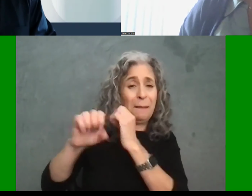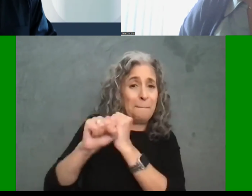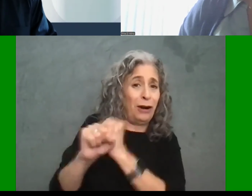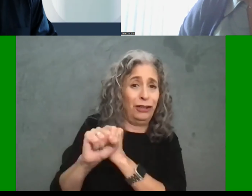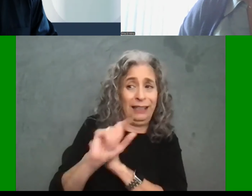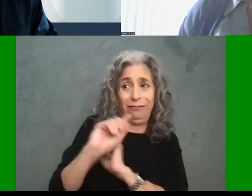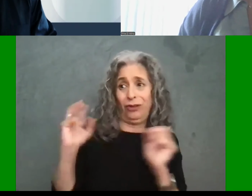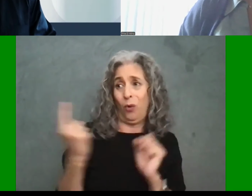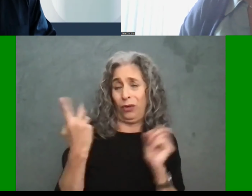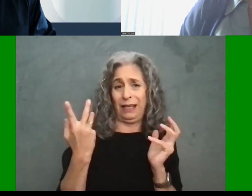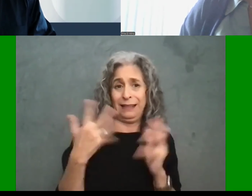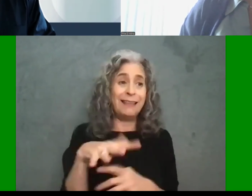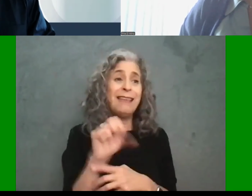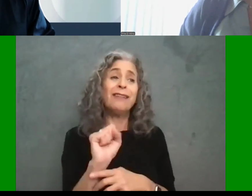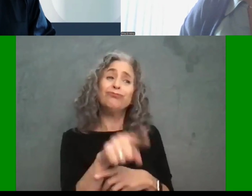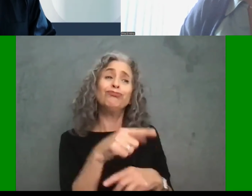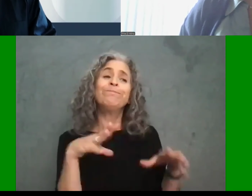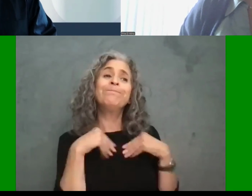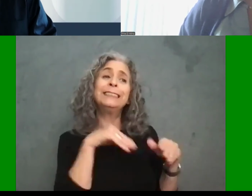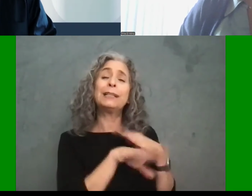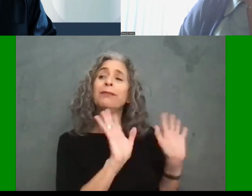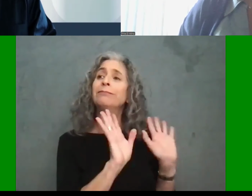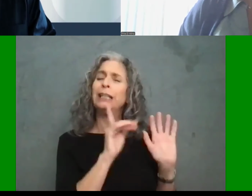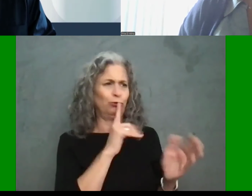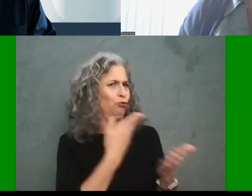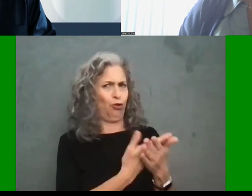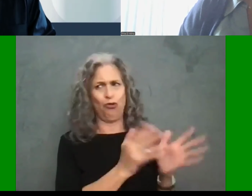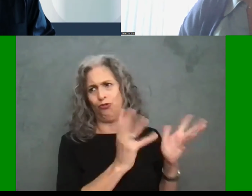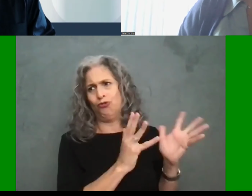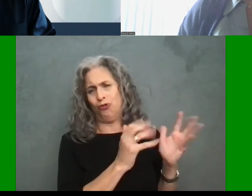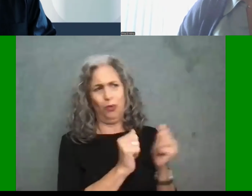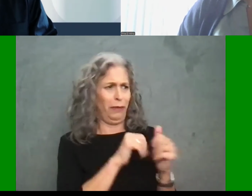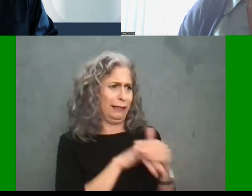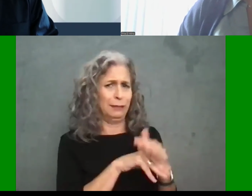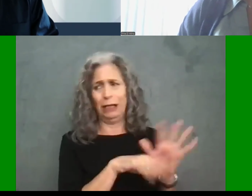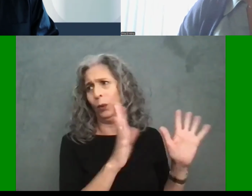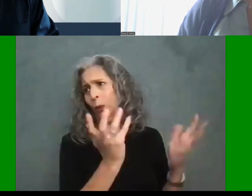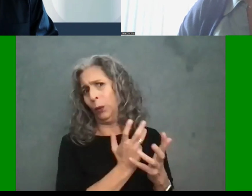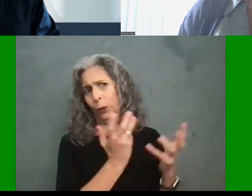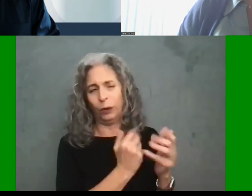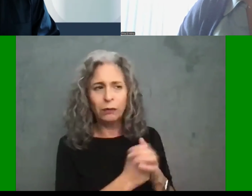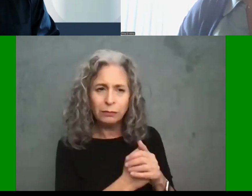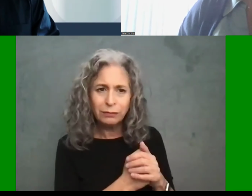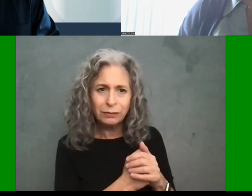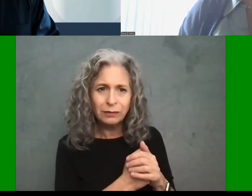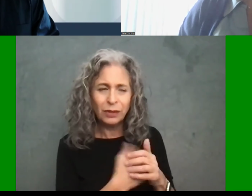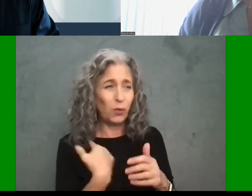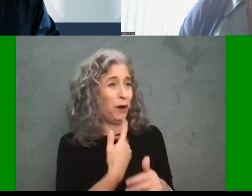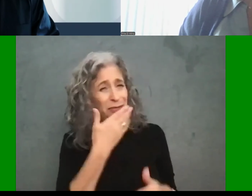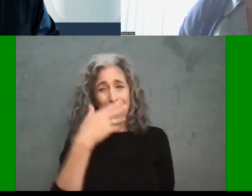say, yeah, it's accessible. It's really good for accessibility. We're the